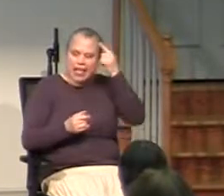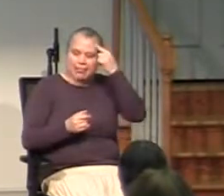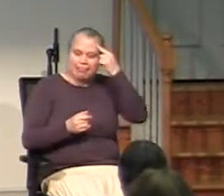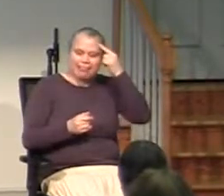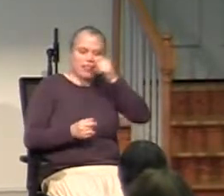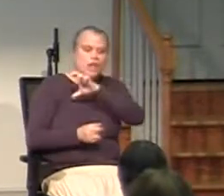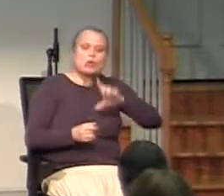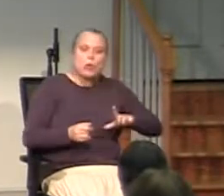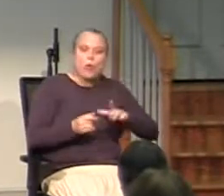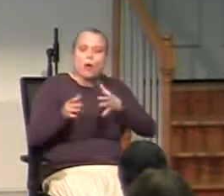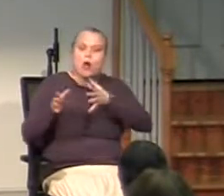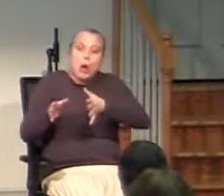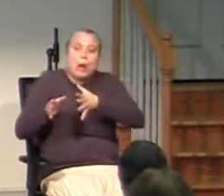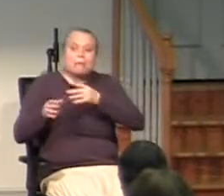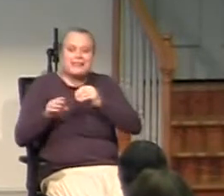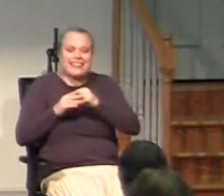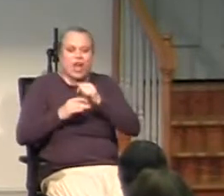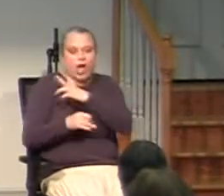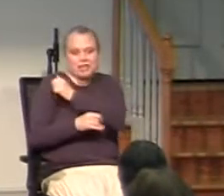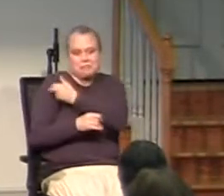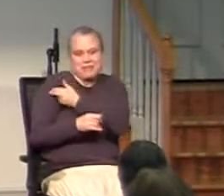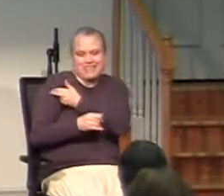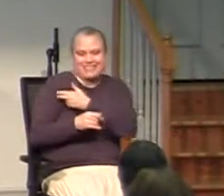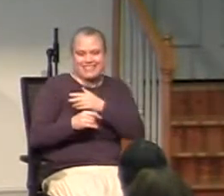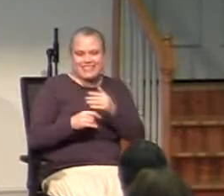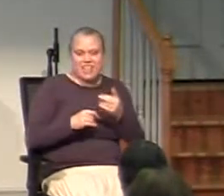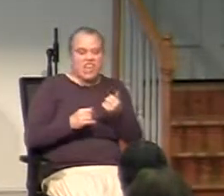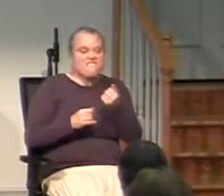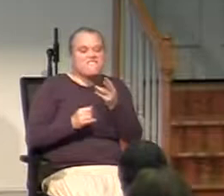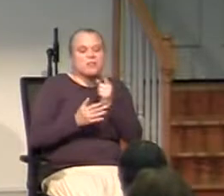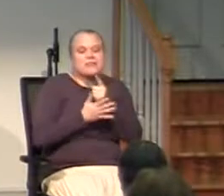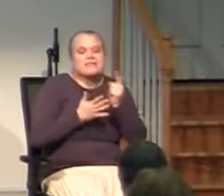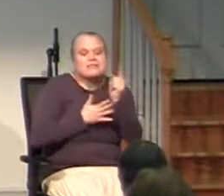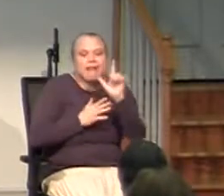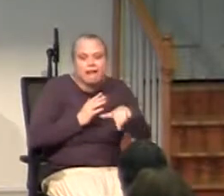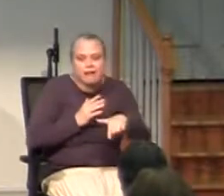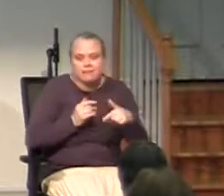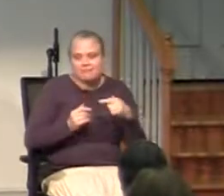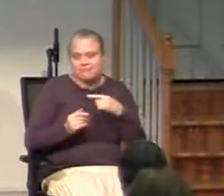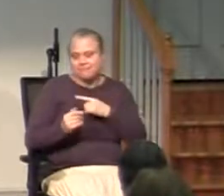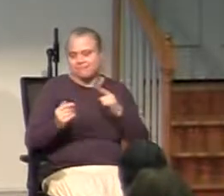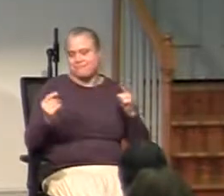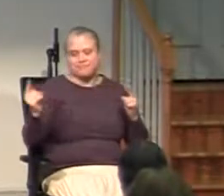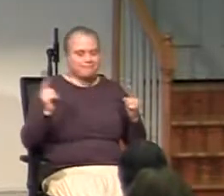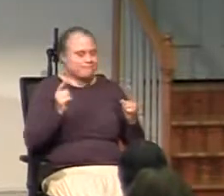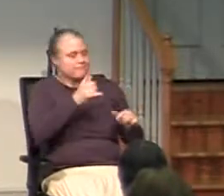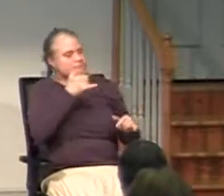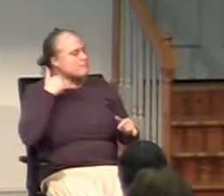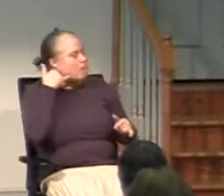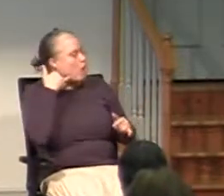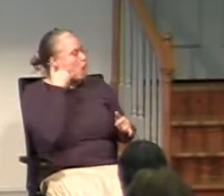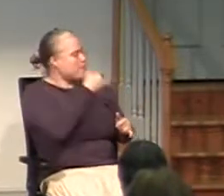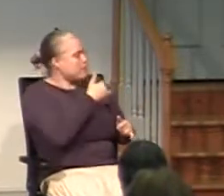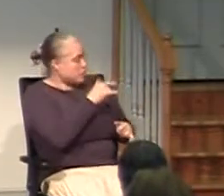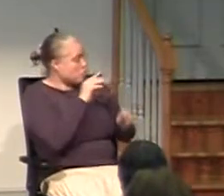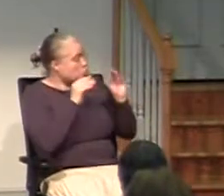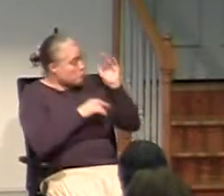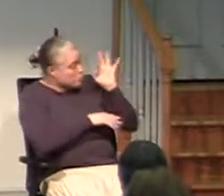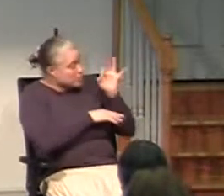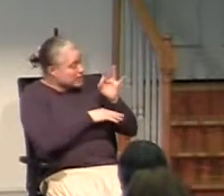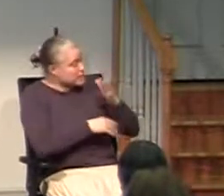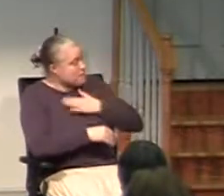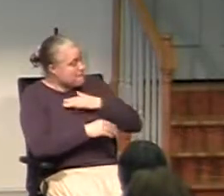hospital. But he got out, and just a few weeks later, he called me, and he said, "Would you preach in my church?"